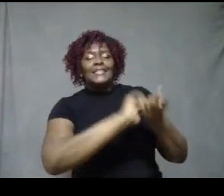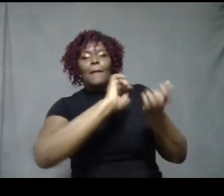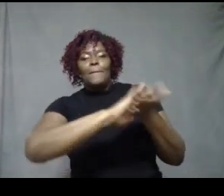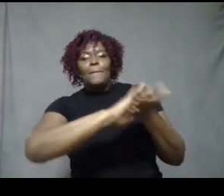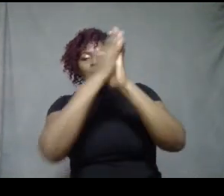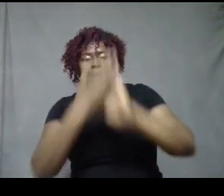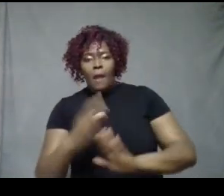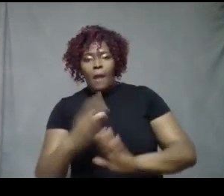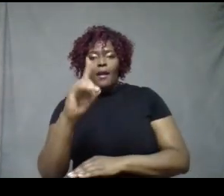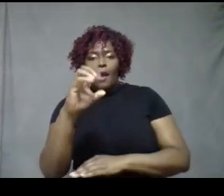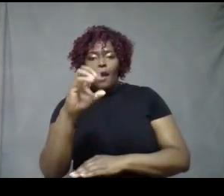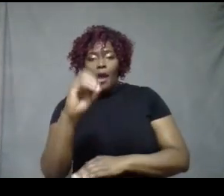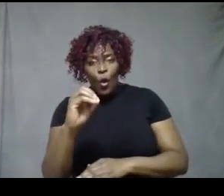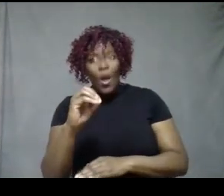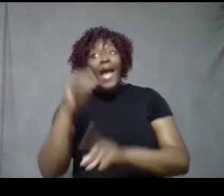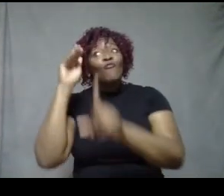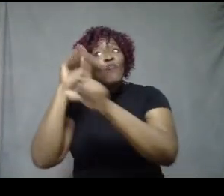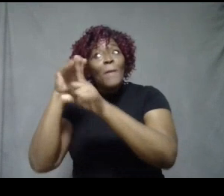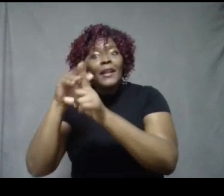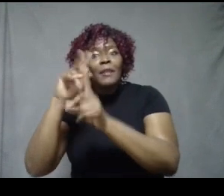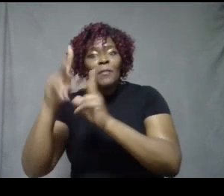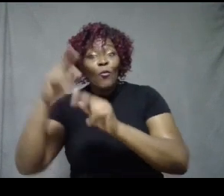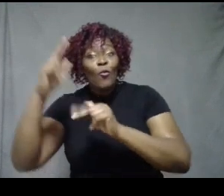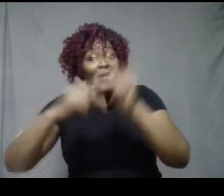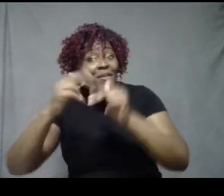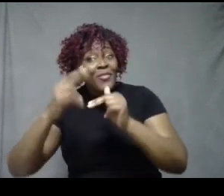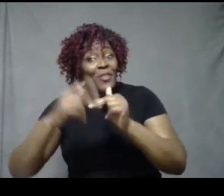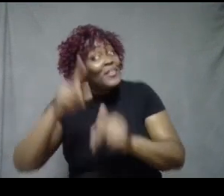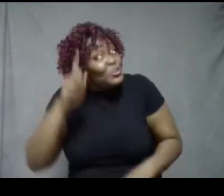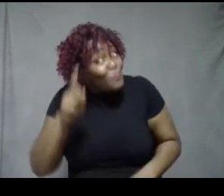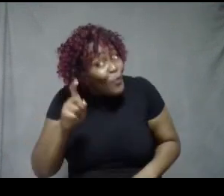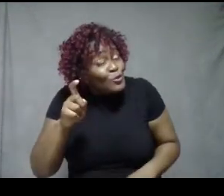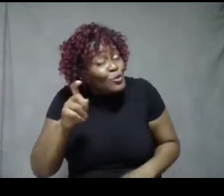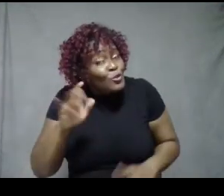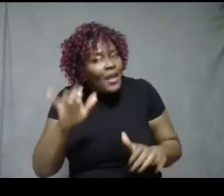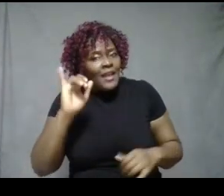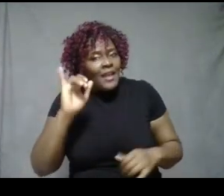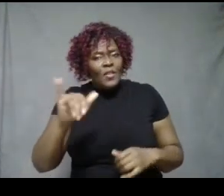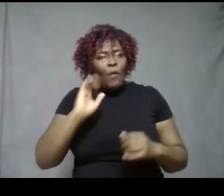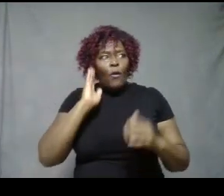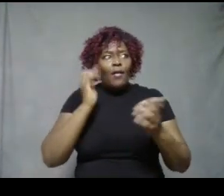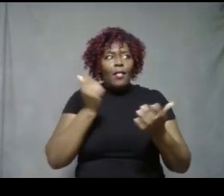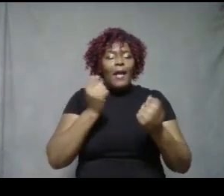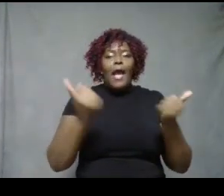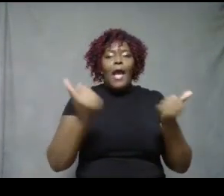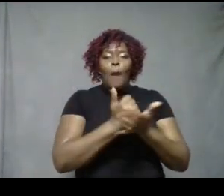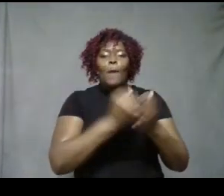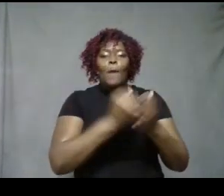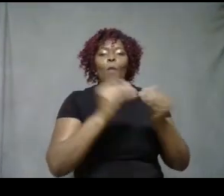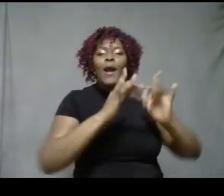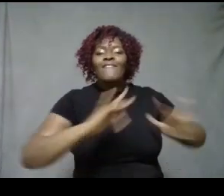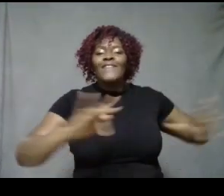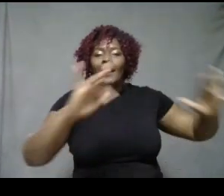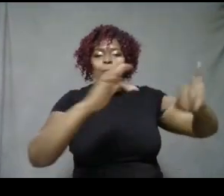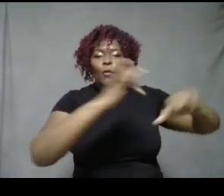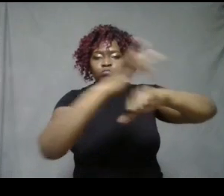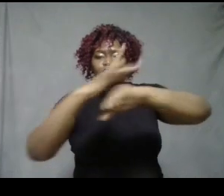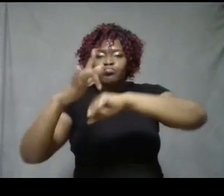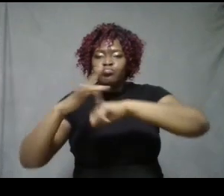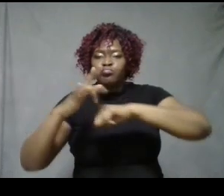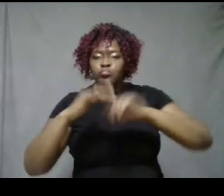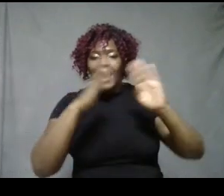developers they were supposed to do that. And then that would free up an awful lot of housing. So maybe you want to look at it that way, that there's plenty